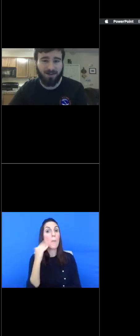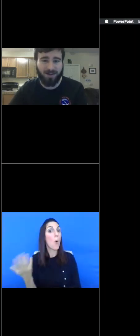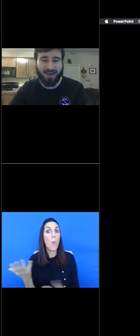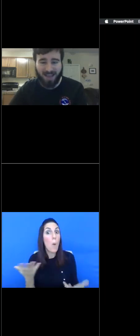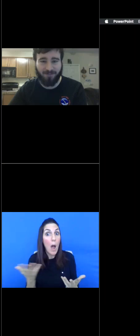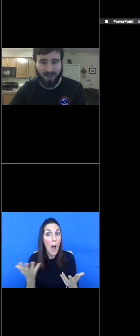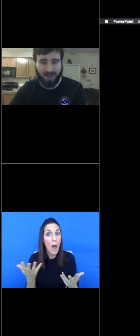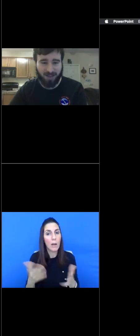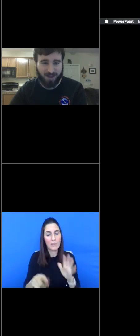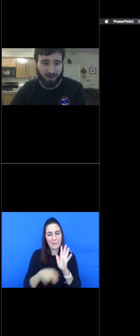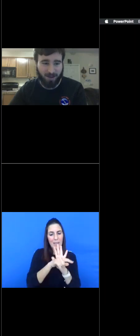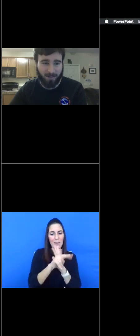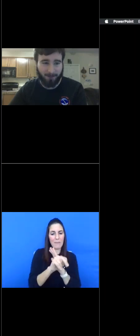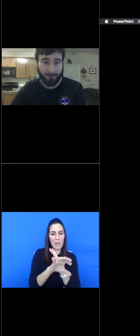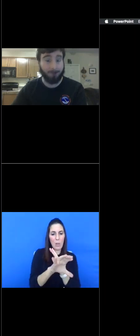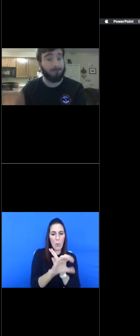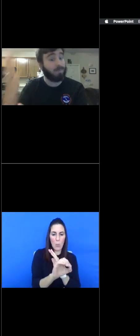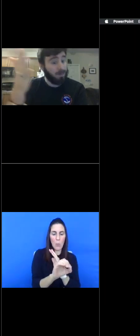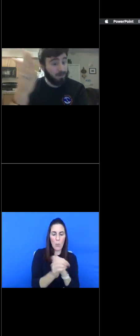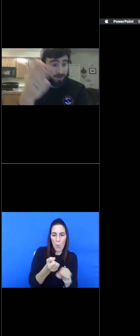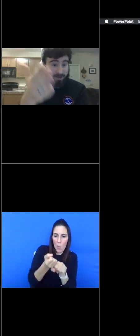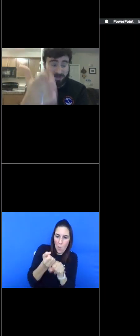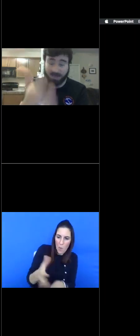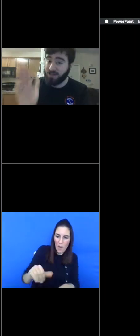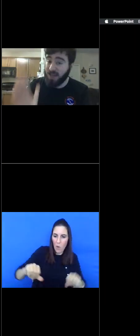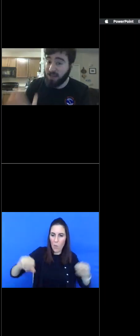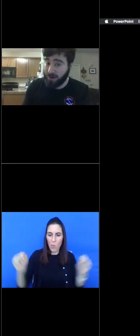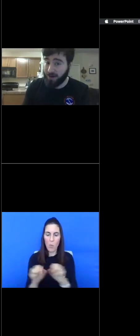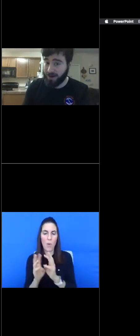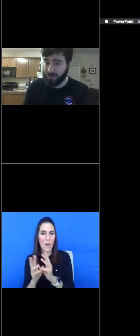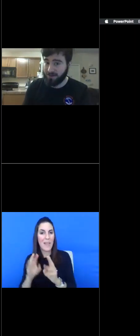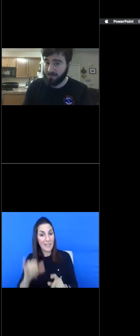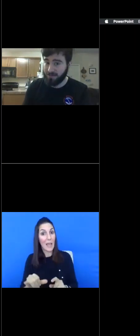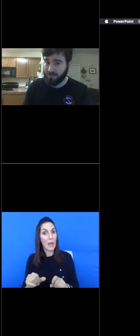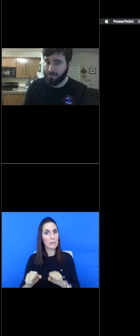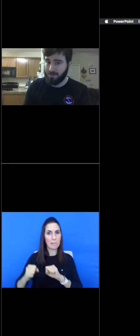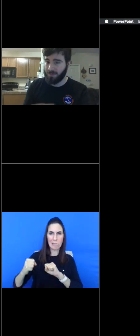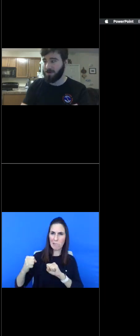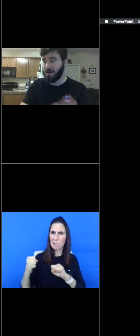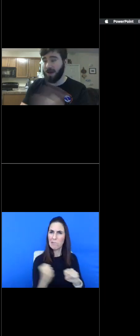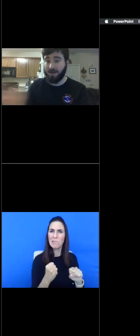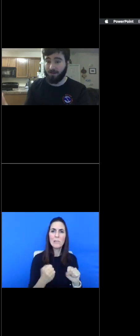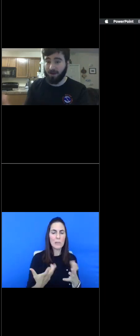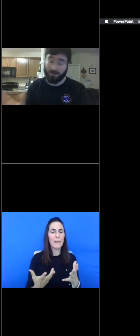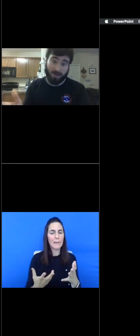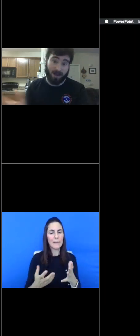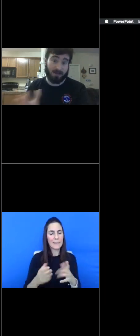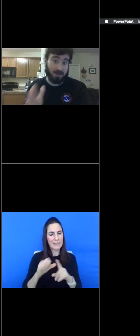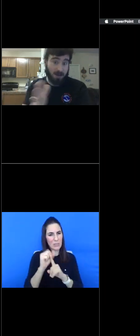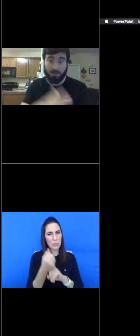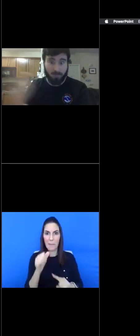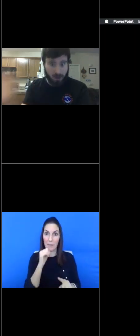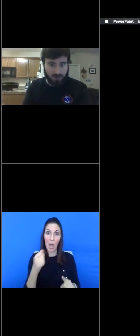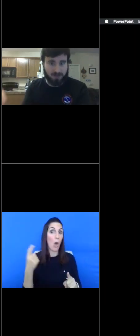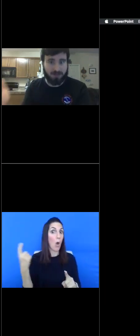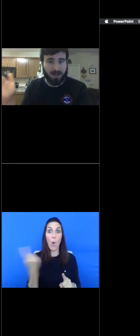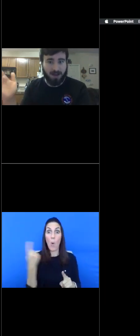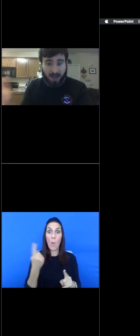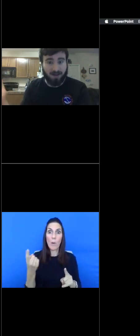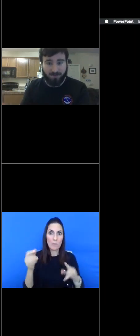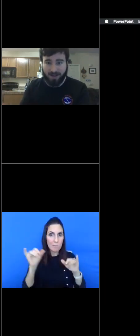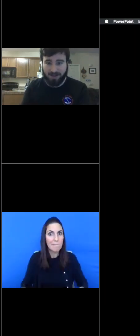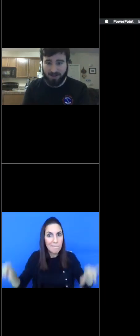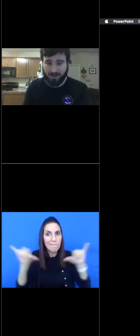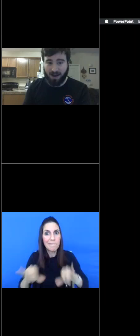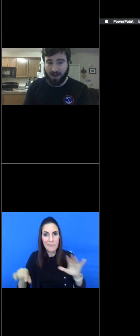of the negative phase of the NAO. Now, this is an exaggerated case. Not every, in fact, not most